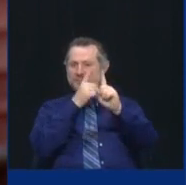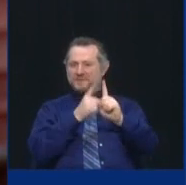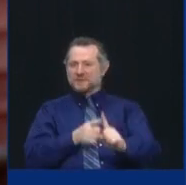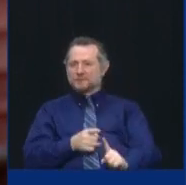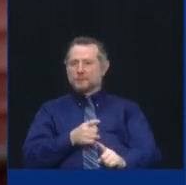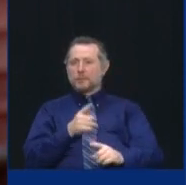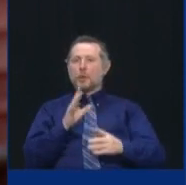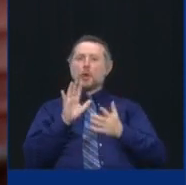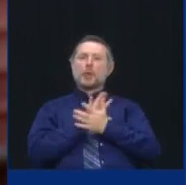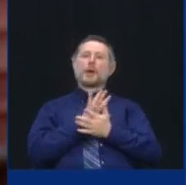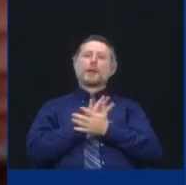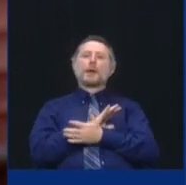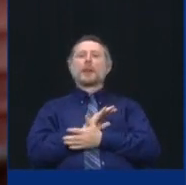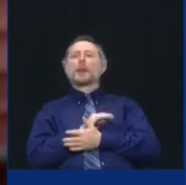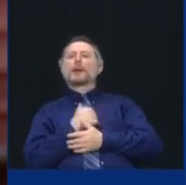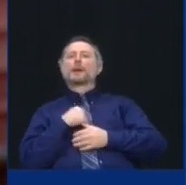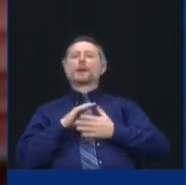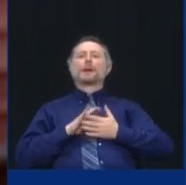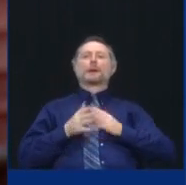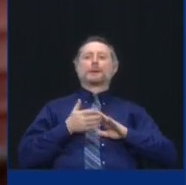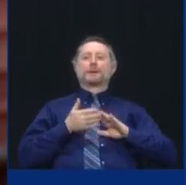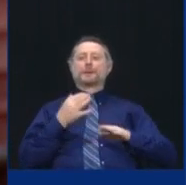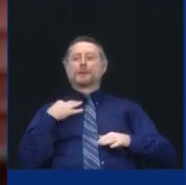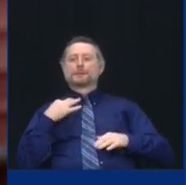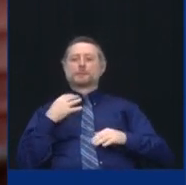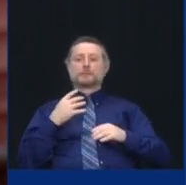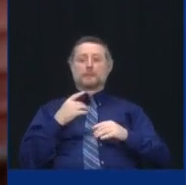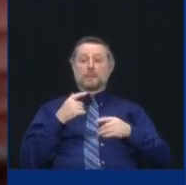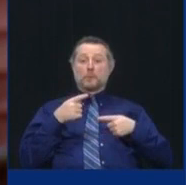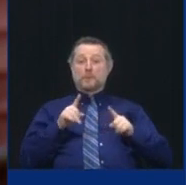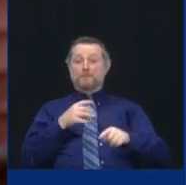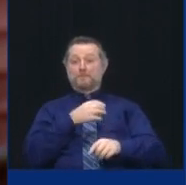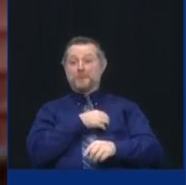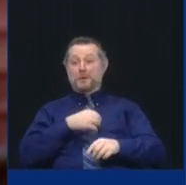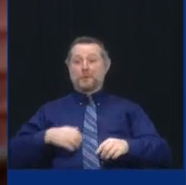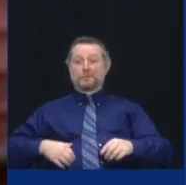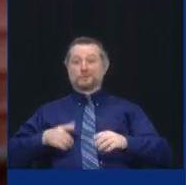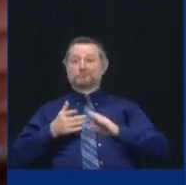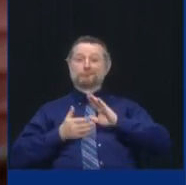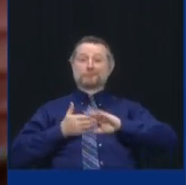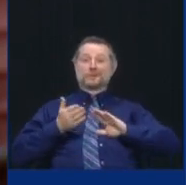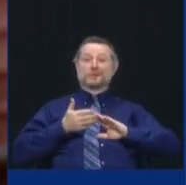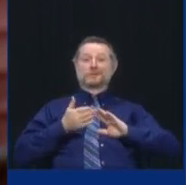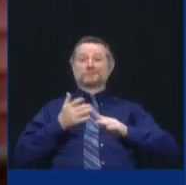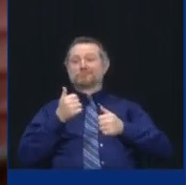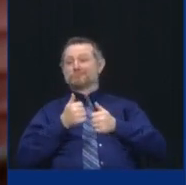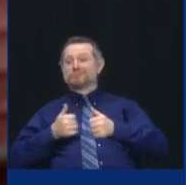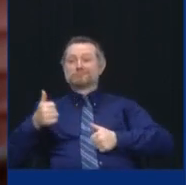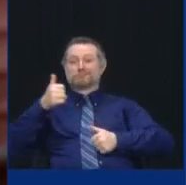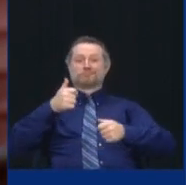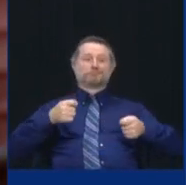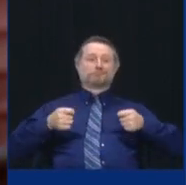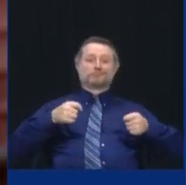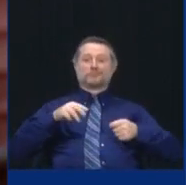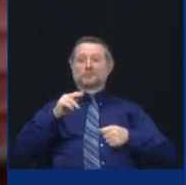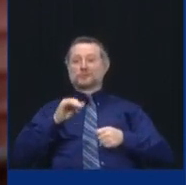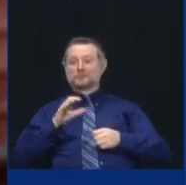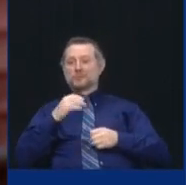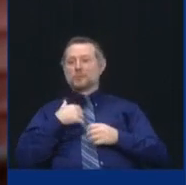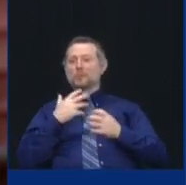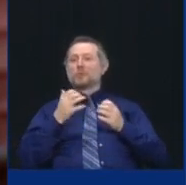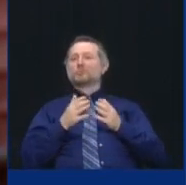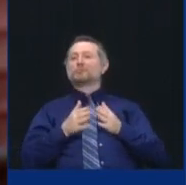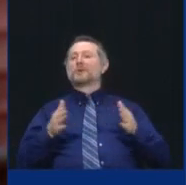specifics. See, when you are mayor, when you are an executive, there is no conceptual.